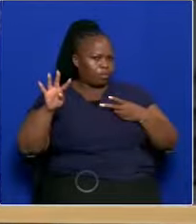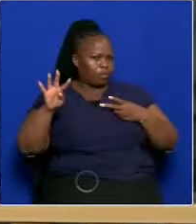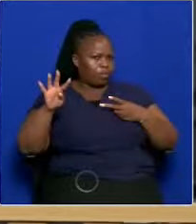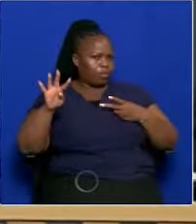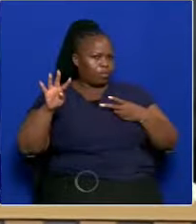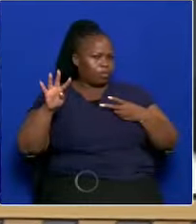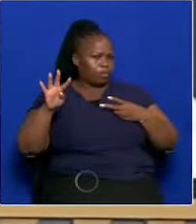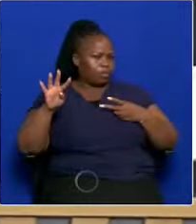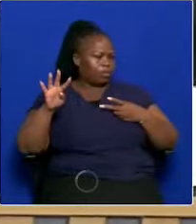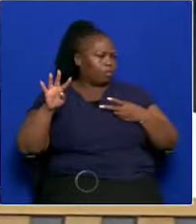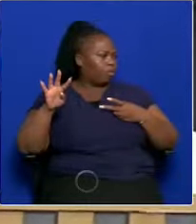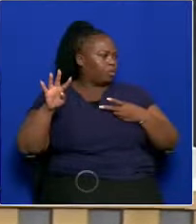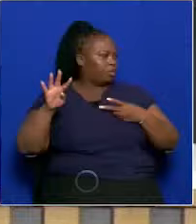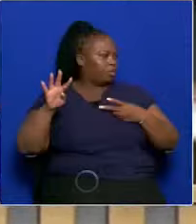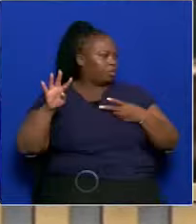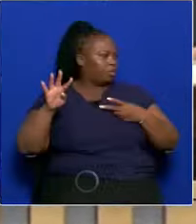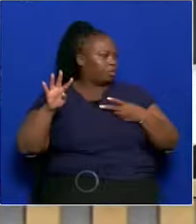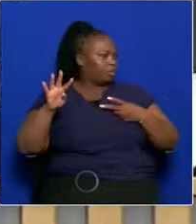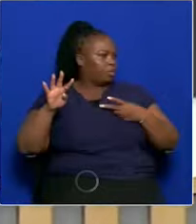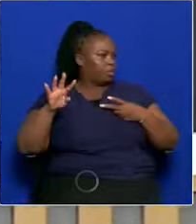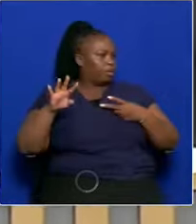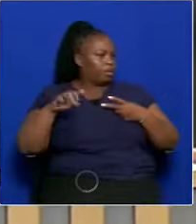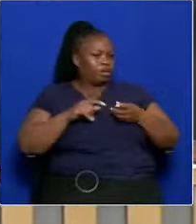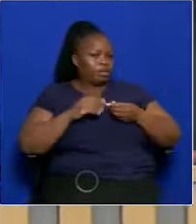Not, It's file 2. Yes.